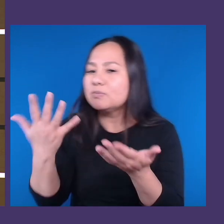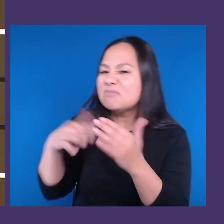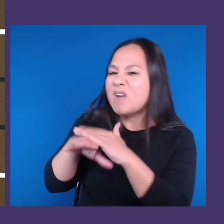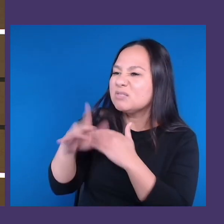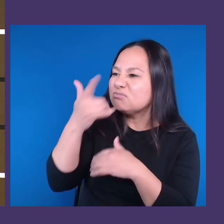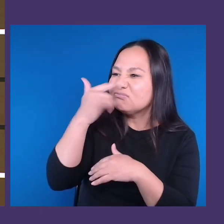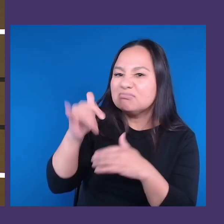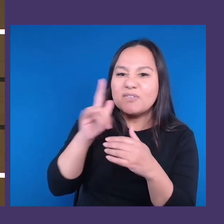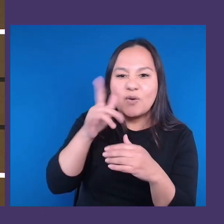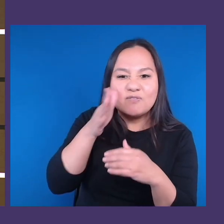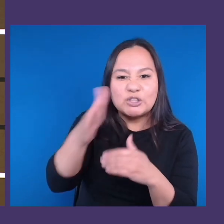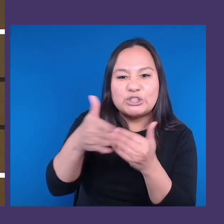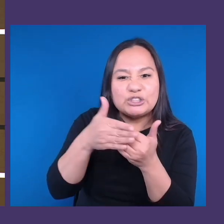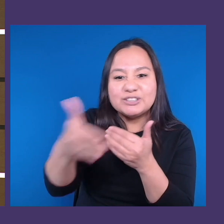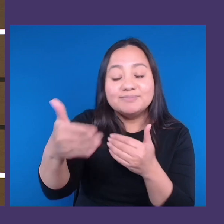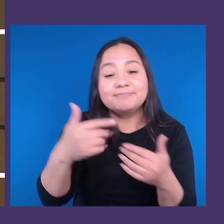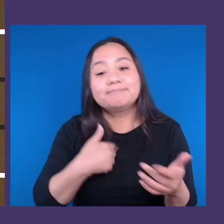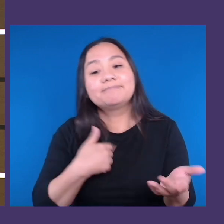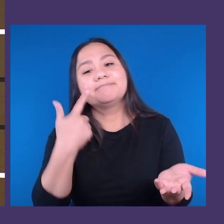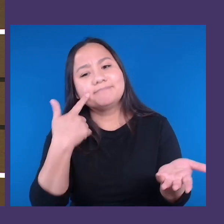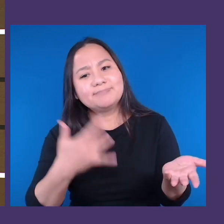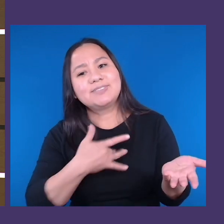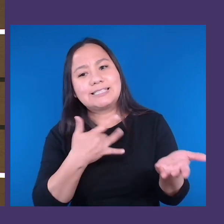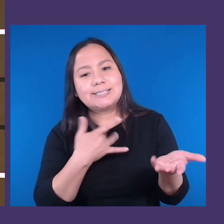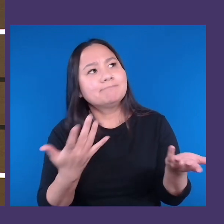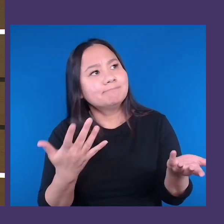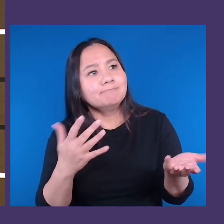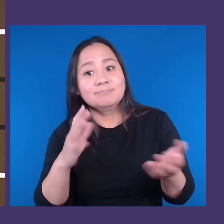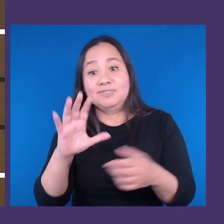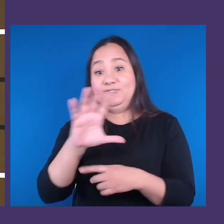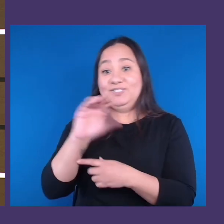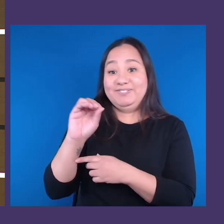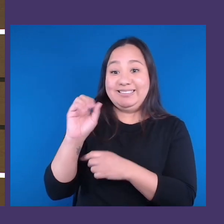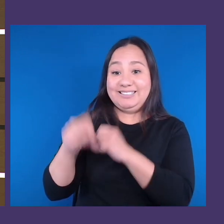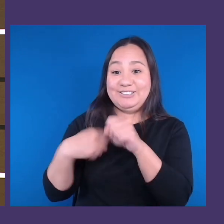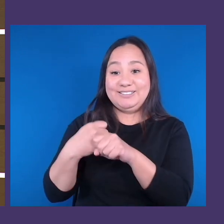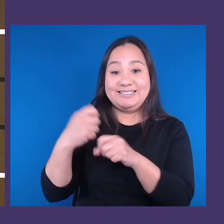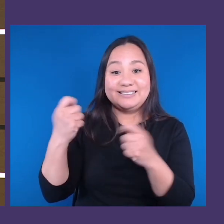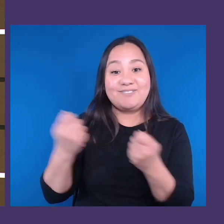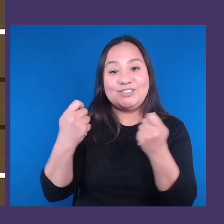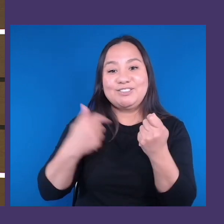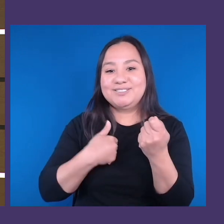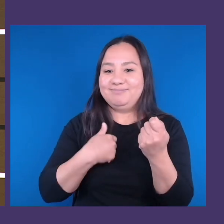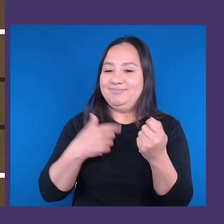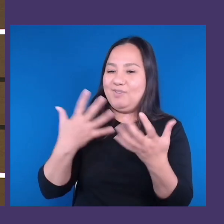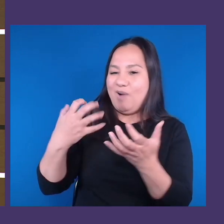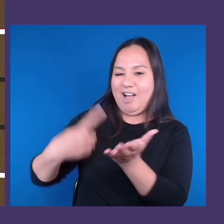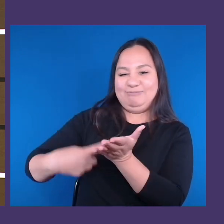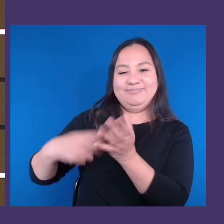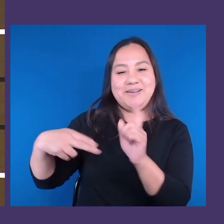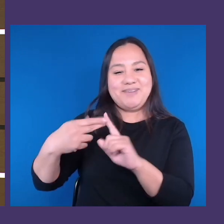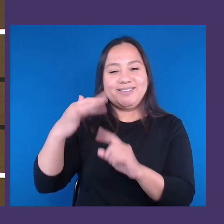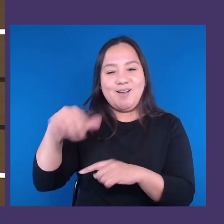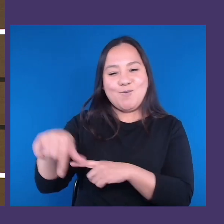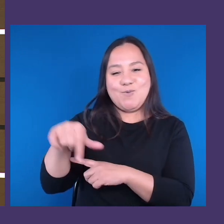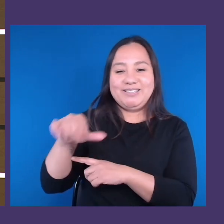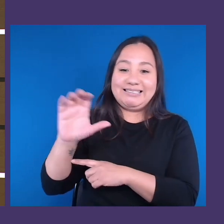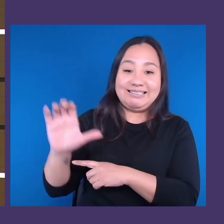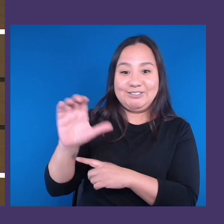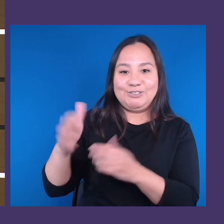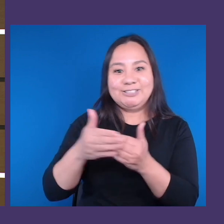50th anniversary, I like to talk about the quarter century ahead. What will the world look like in the year 2050? What